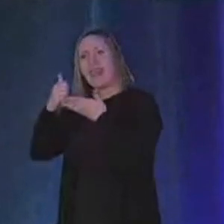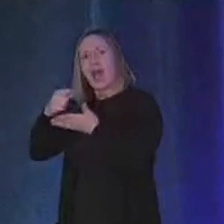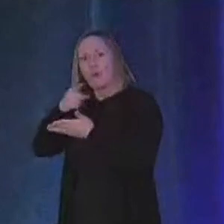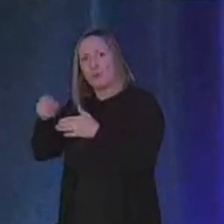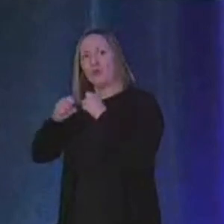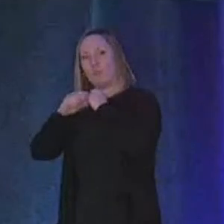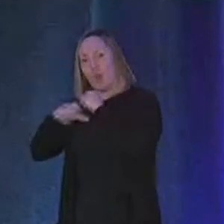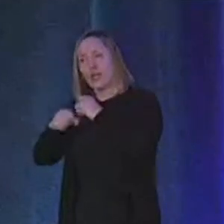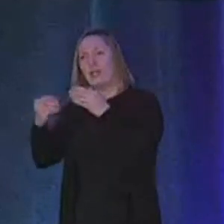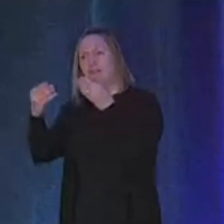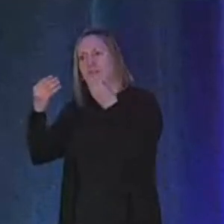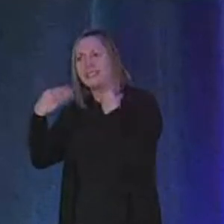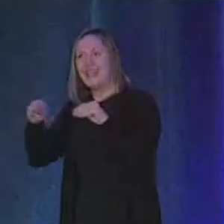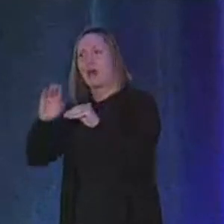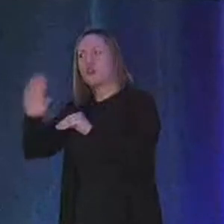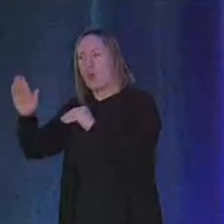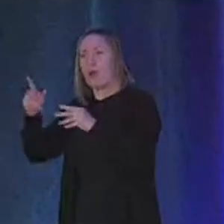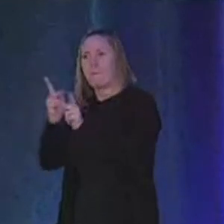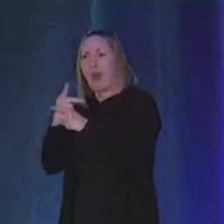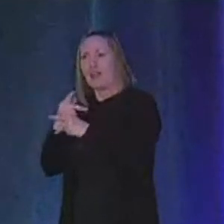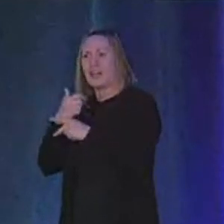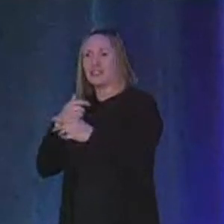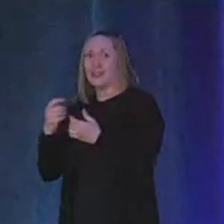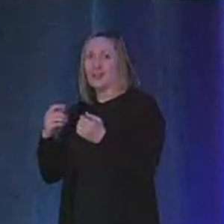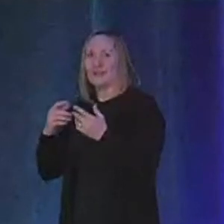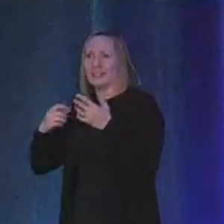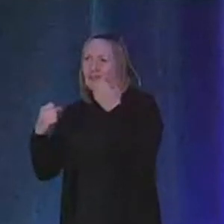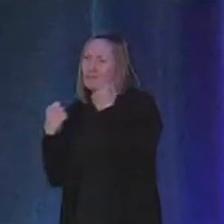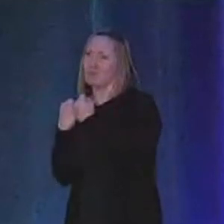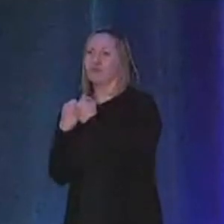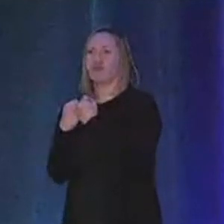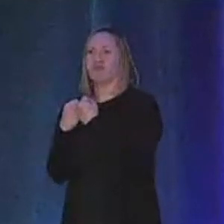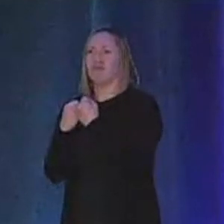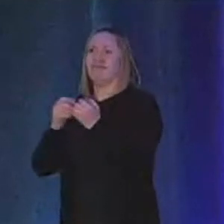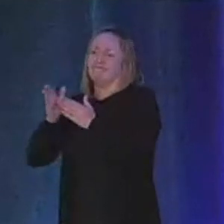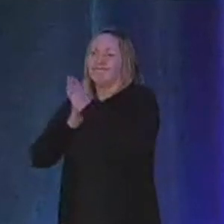product because they're enthusiasts and cheerleaders.